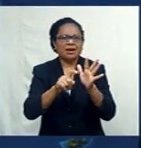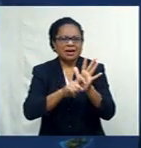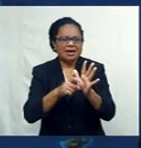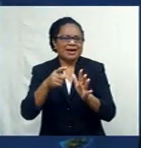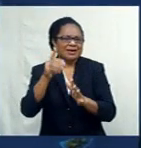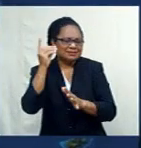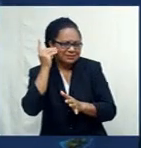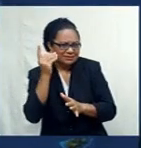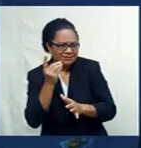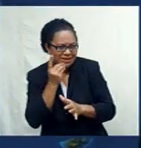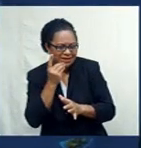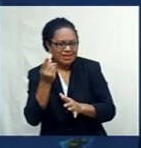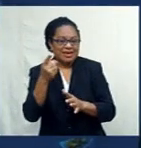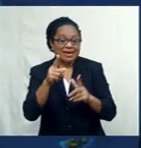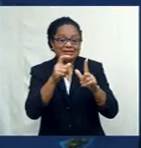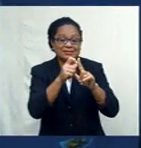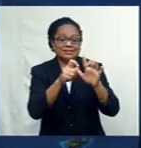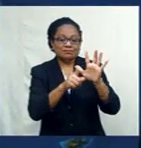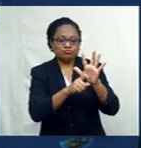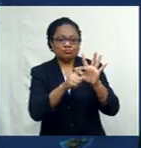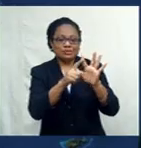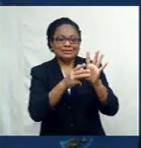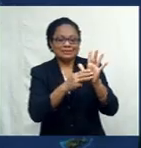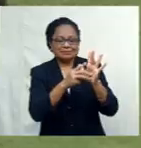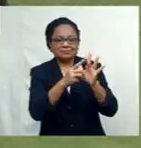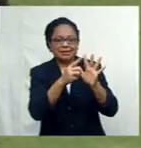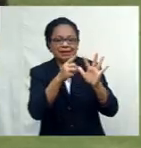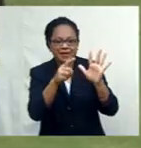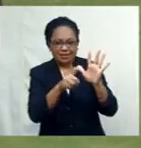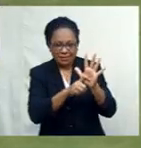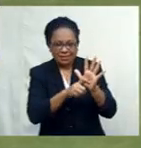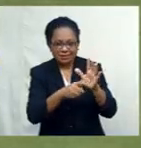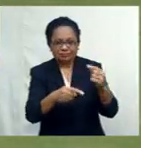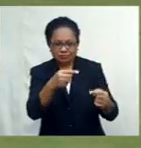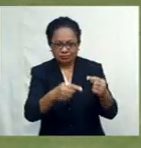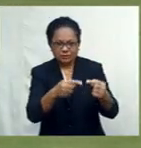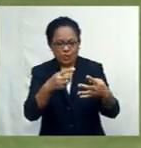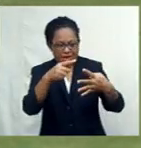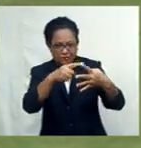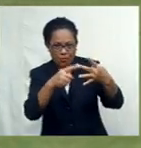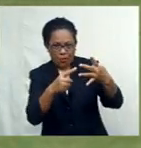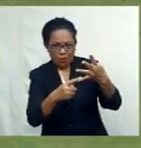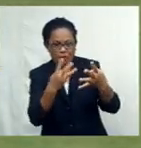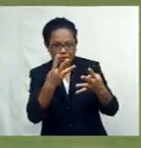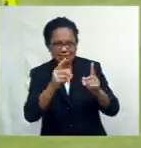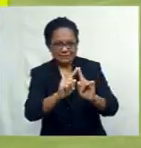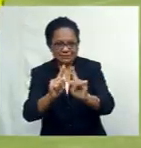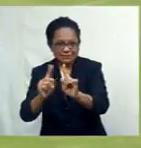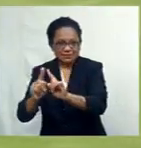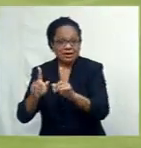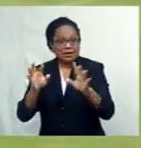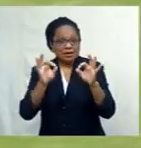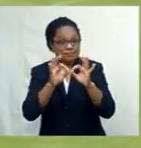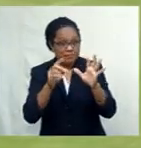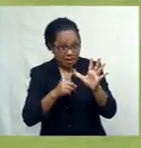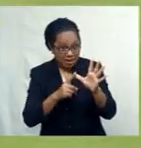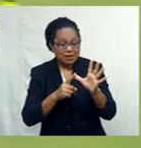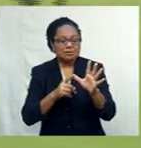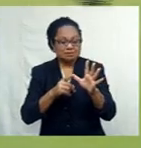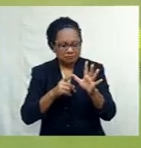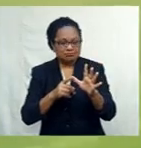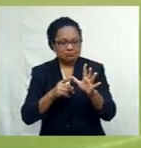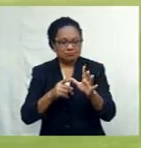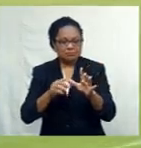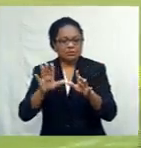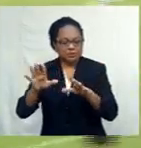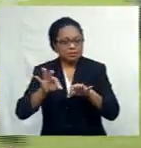League. That's the four main competitions that we are targeting now. But football, amongst others, is on track with the plans in place. Majority got